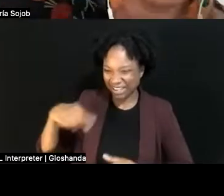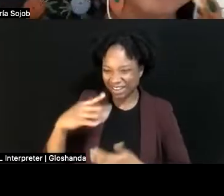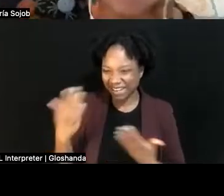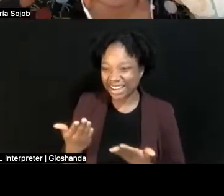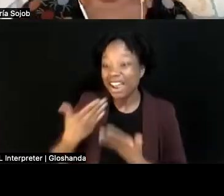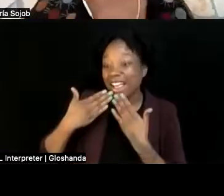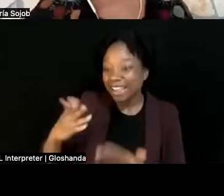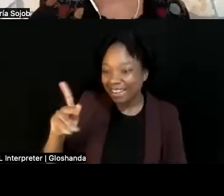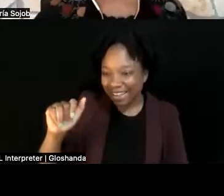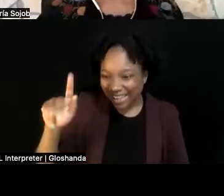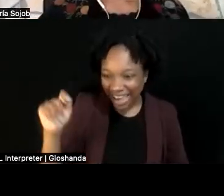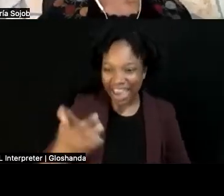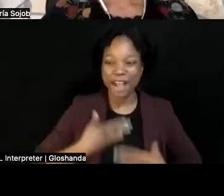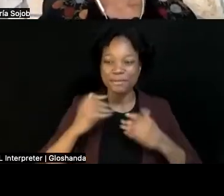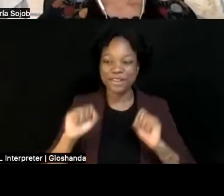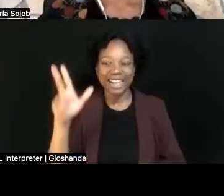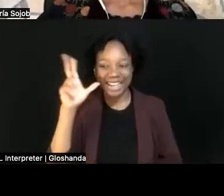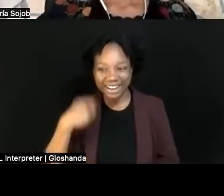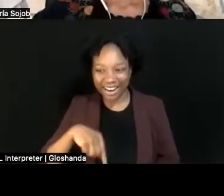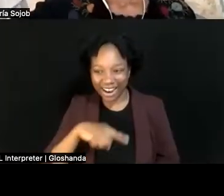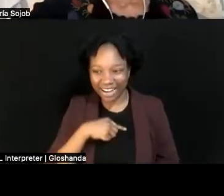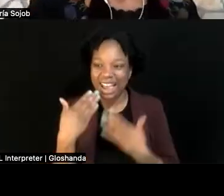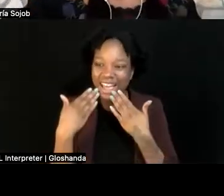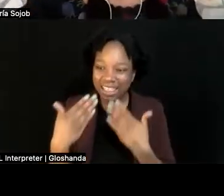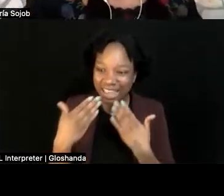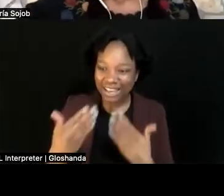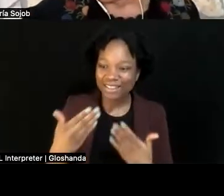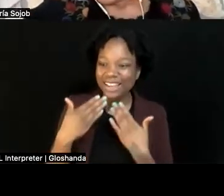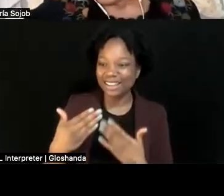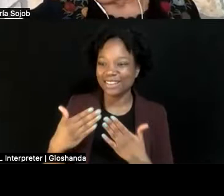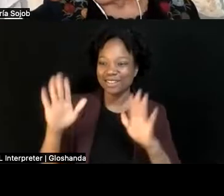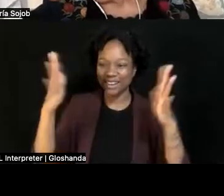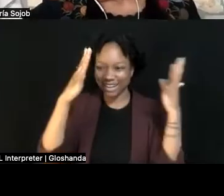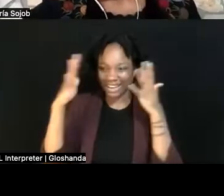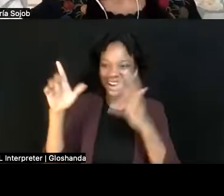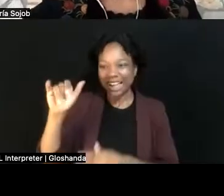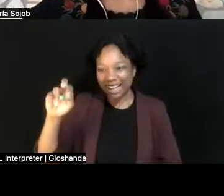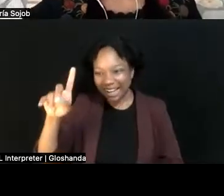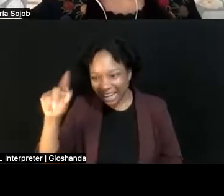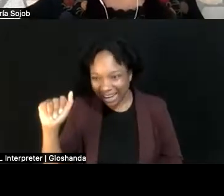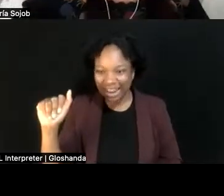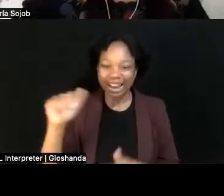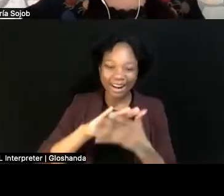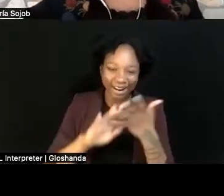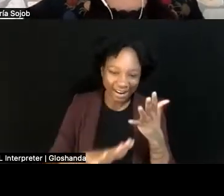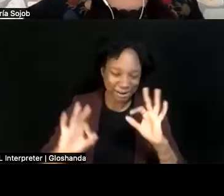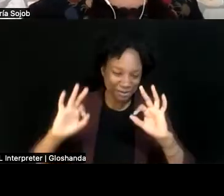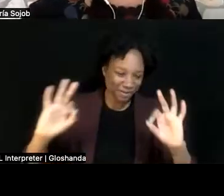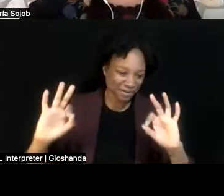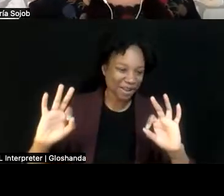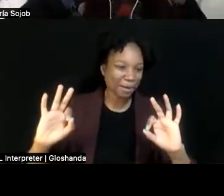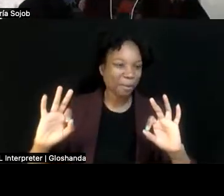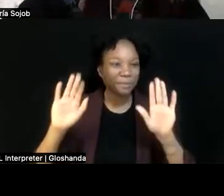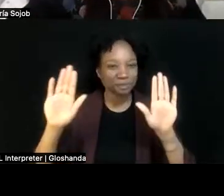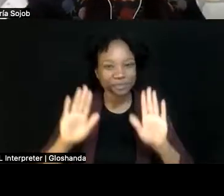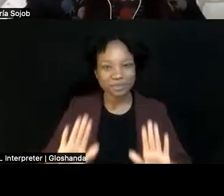so glad you can hear us. Thank you, Linda. Hooray. Perfect. Thank you. Wonderful.